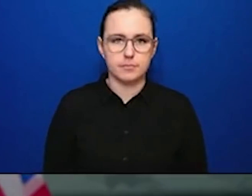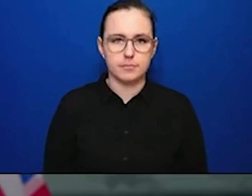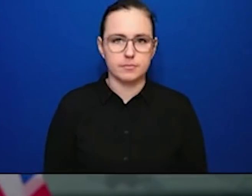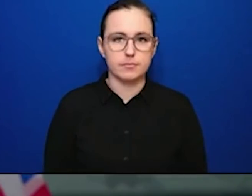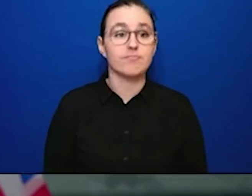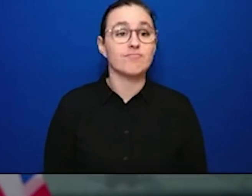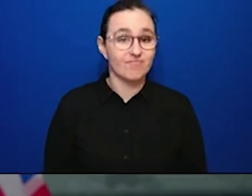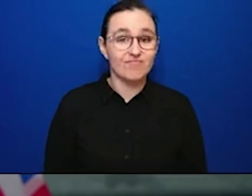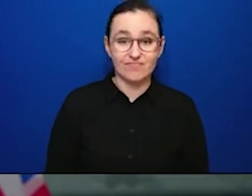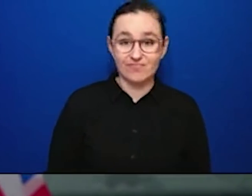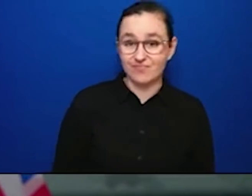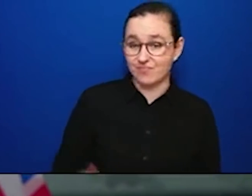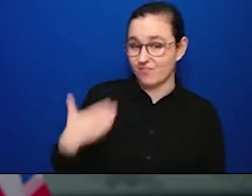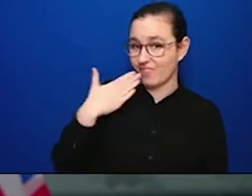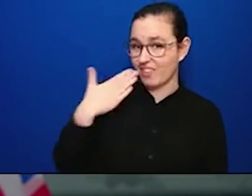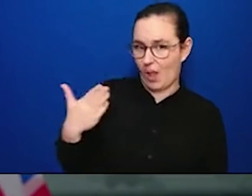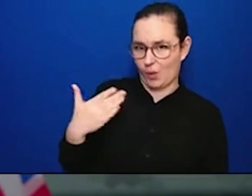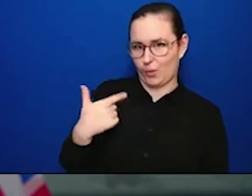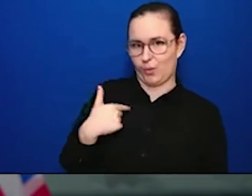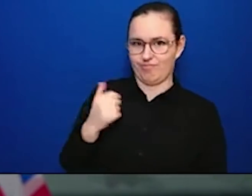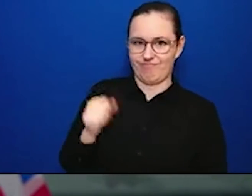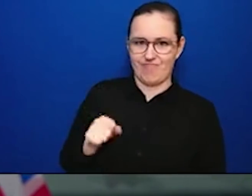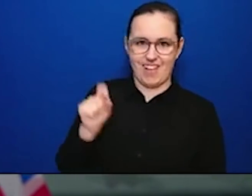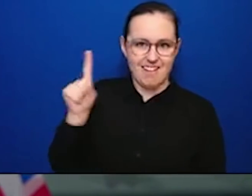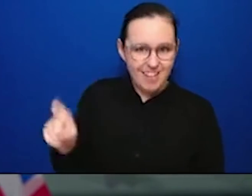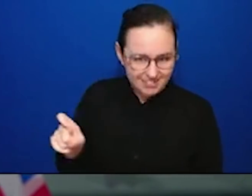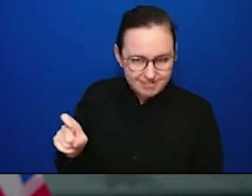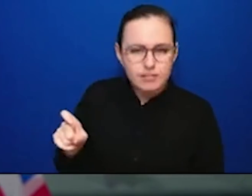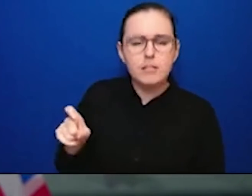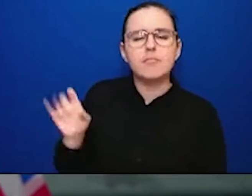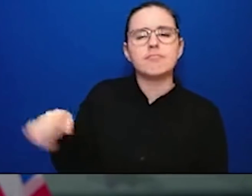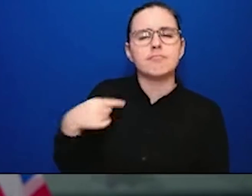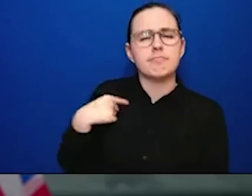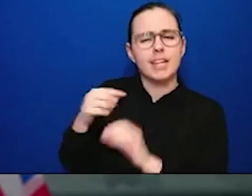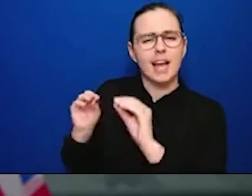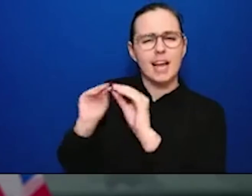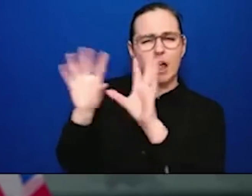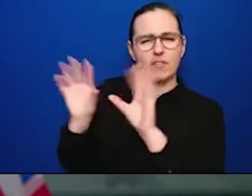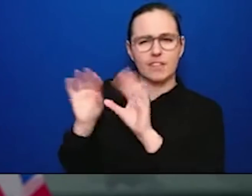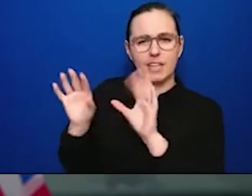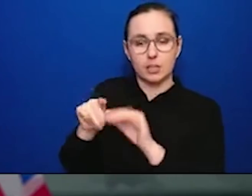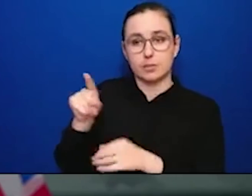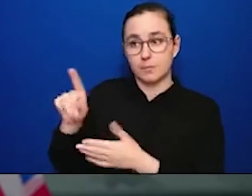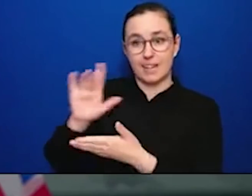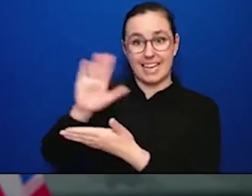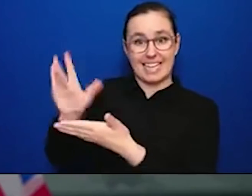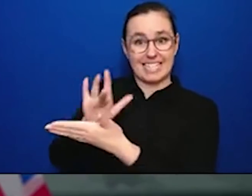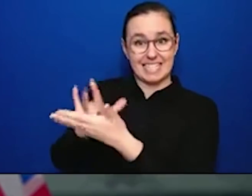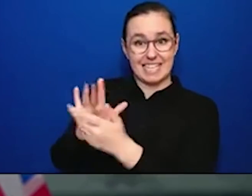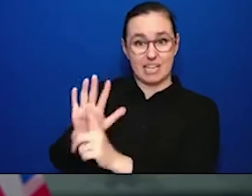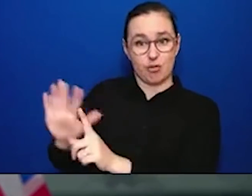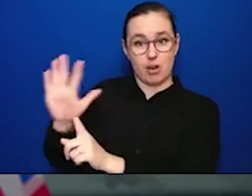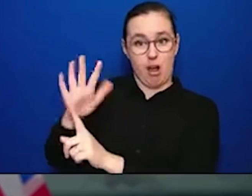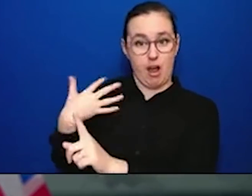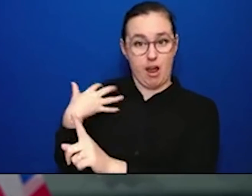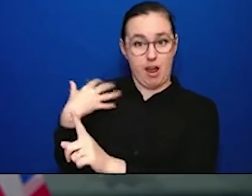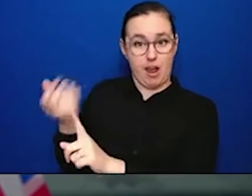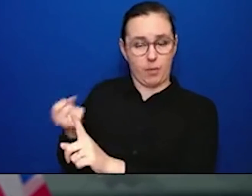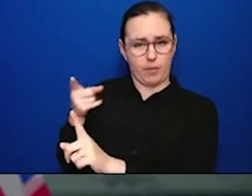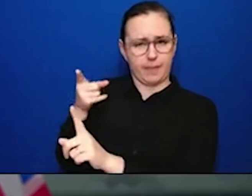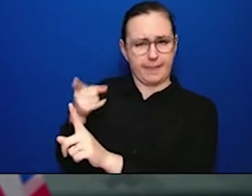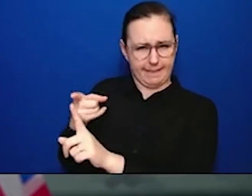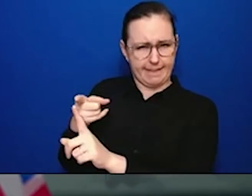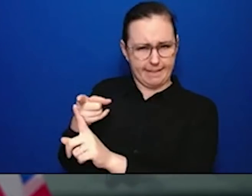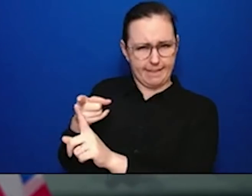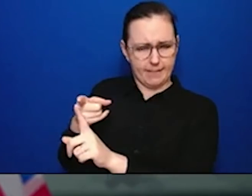question. Just for some clarification, within Interior Health, when residents of a long-term care facility are being treated in hospital